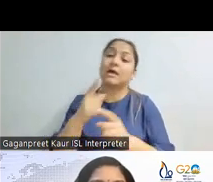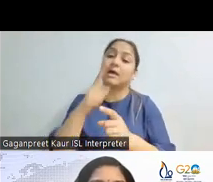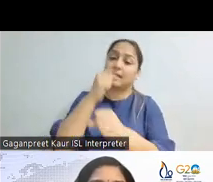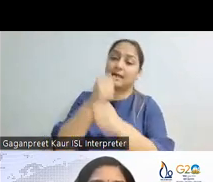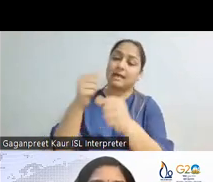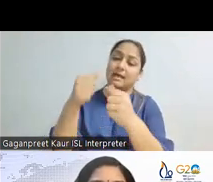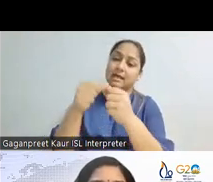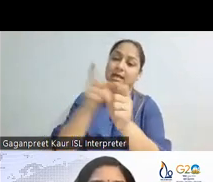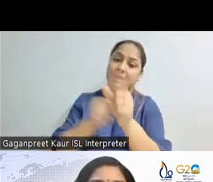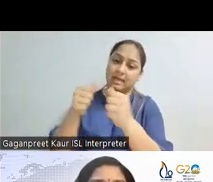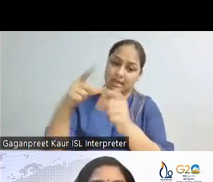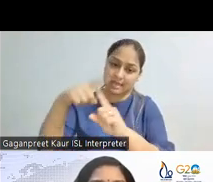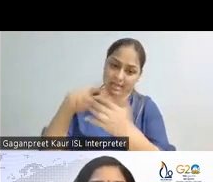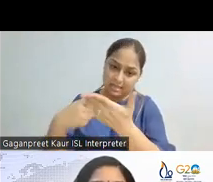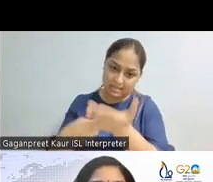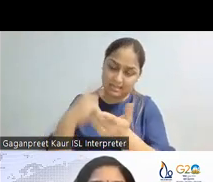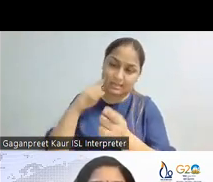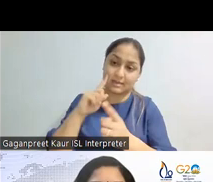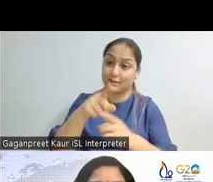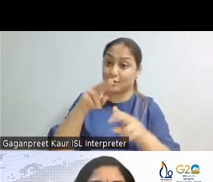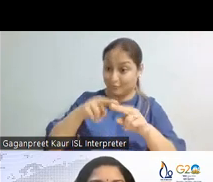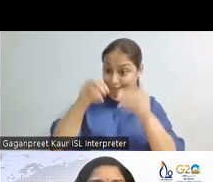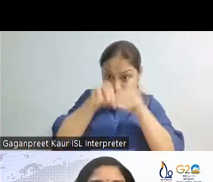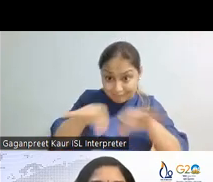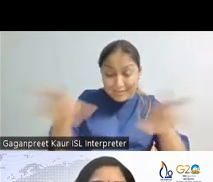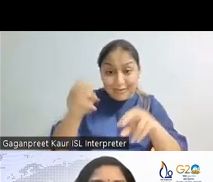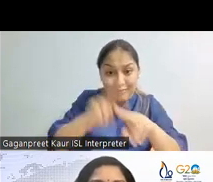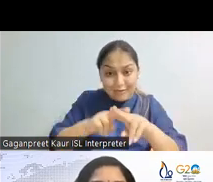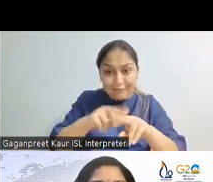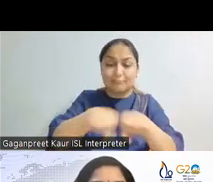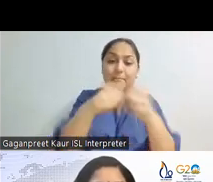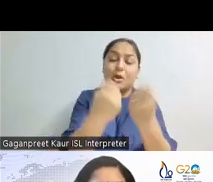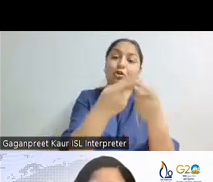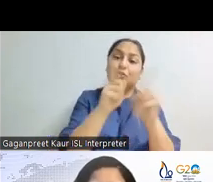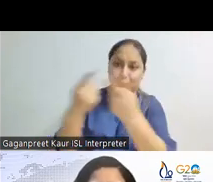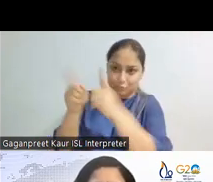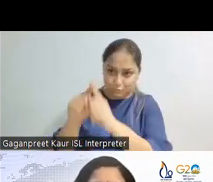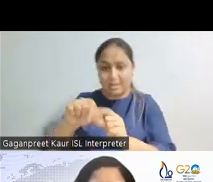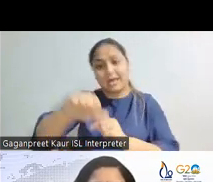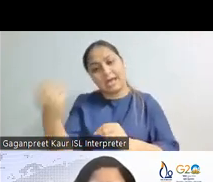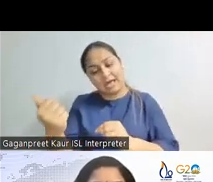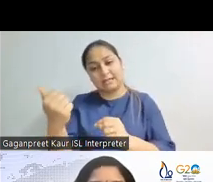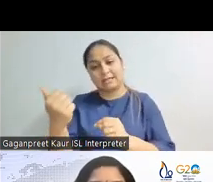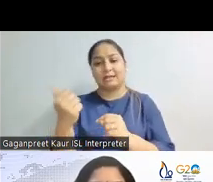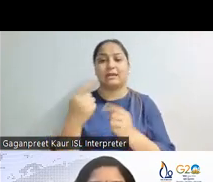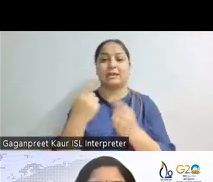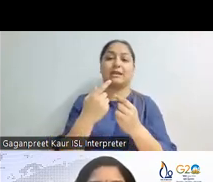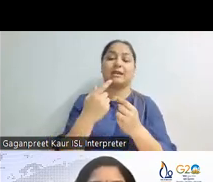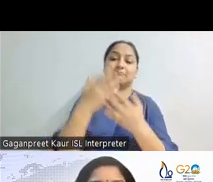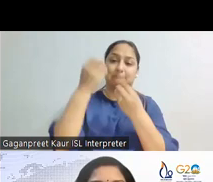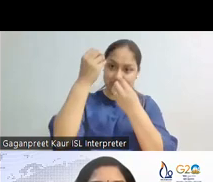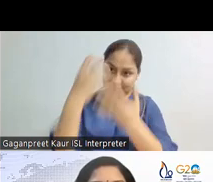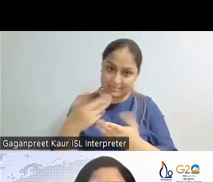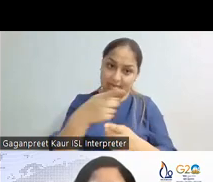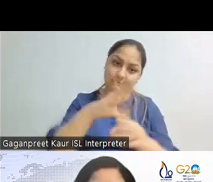the discussions will be shared in the respective breakout room, and other details will also be added.